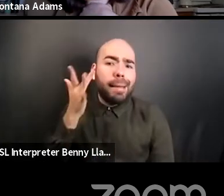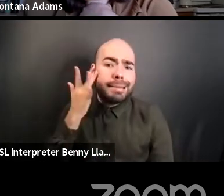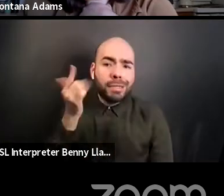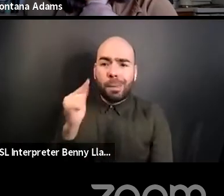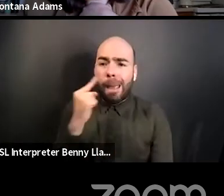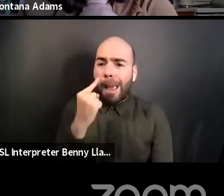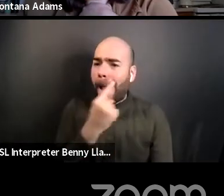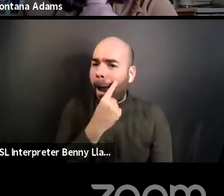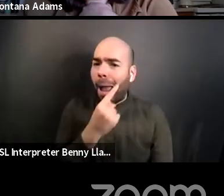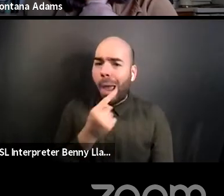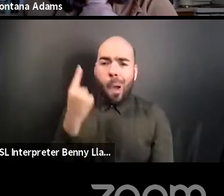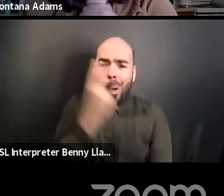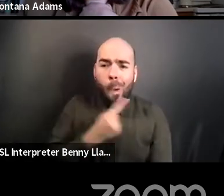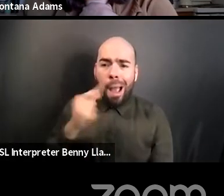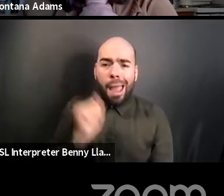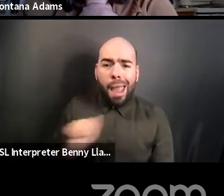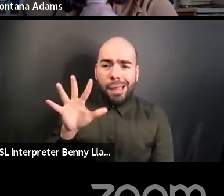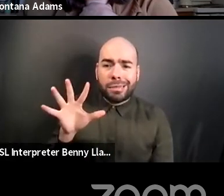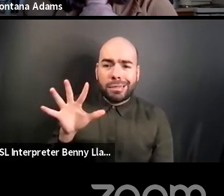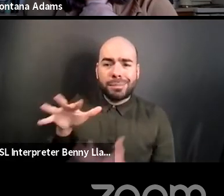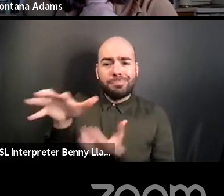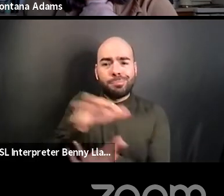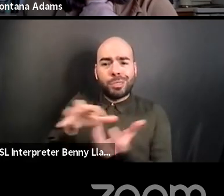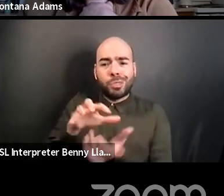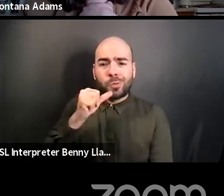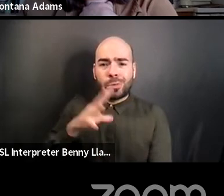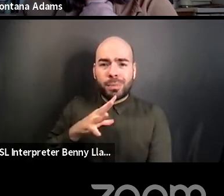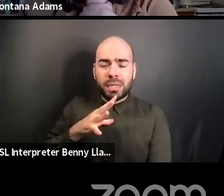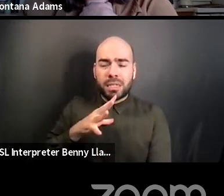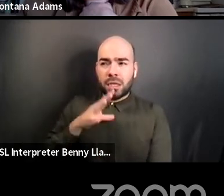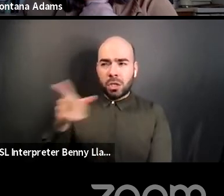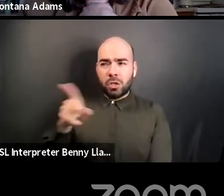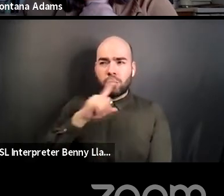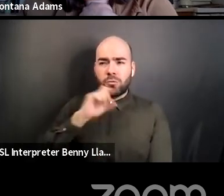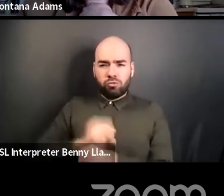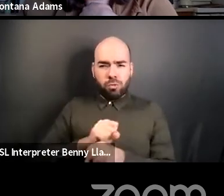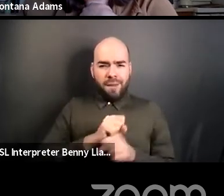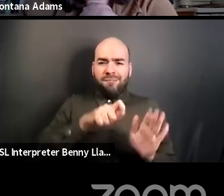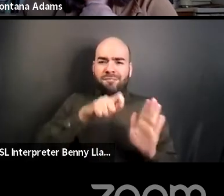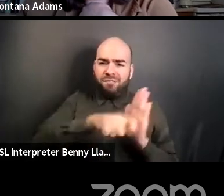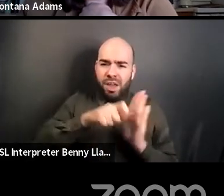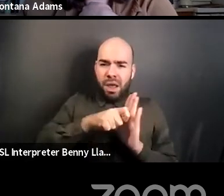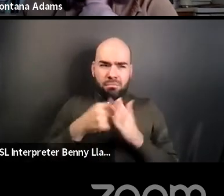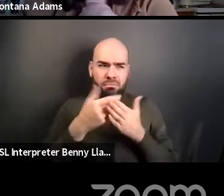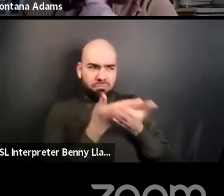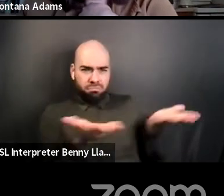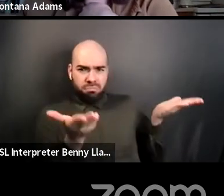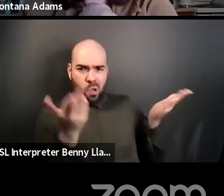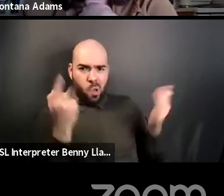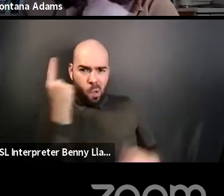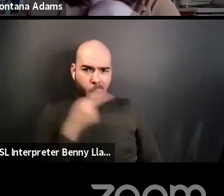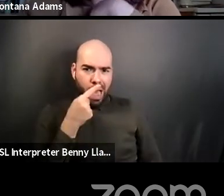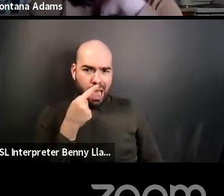Hawaiian Asian mixed women. And then I thought, well, you filmed in Hawaii. There's plenty of them here. You